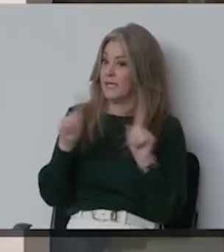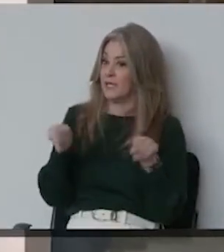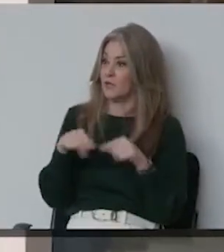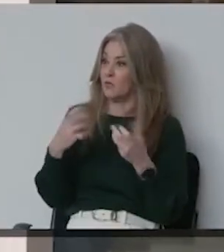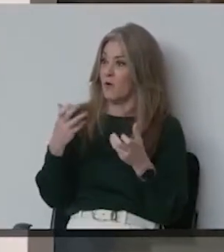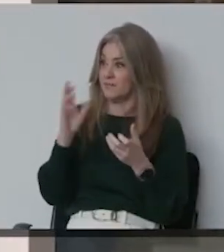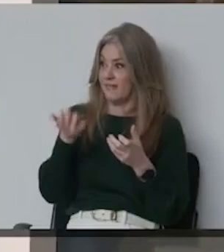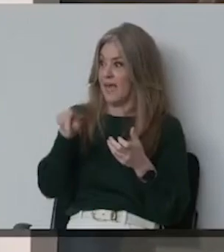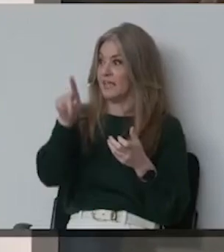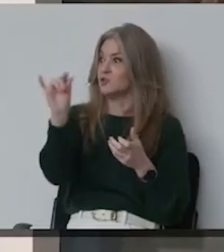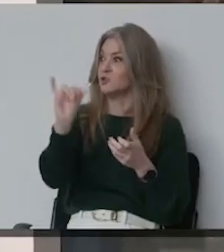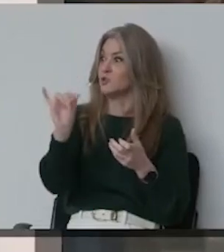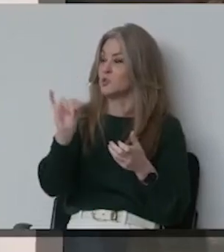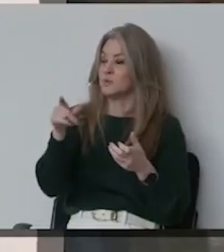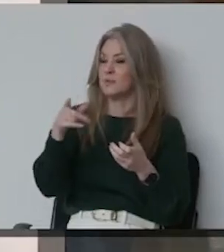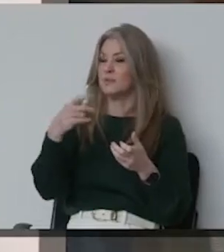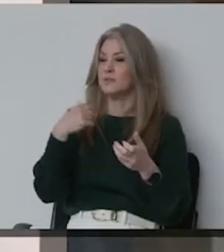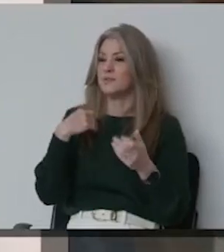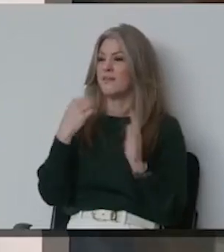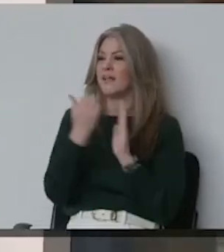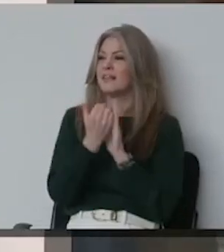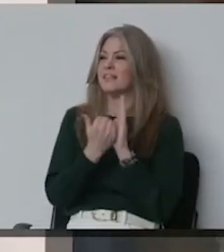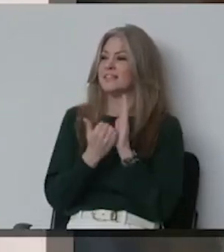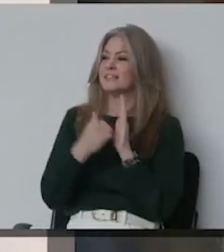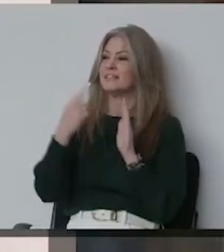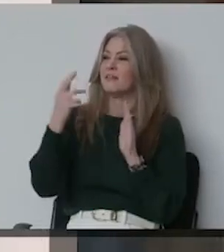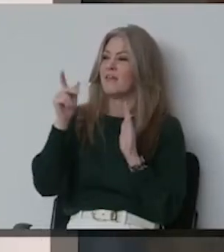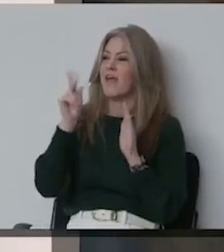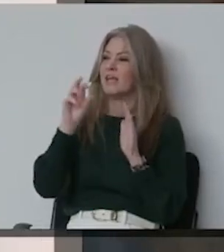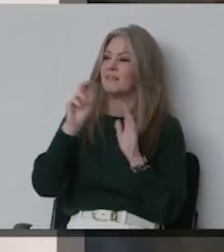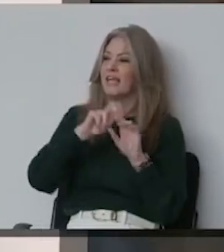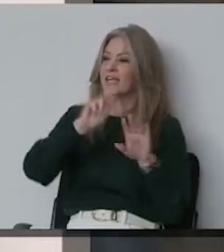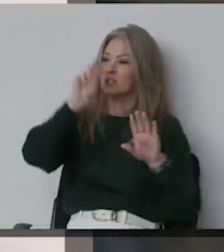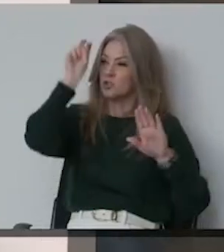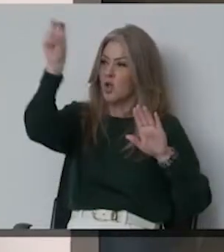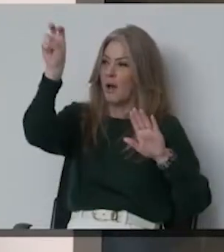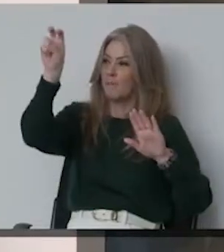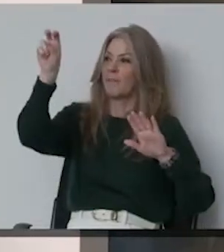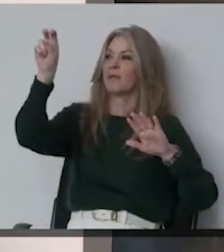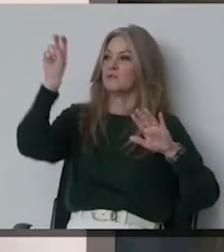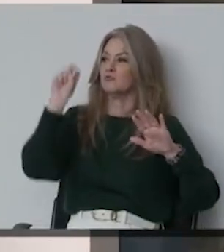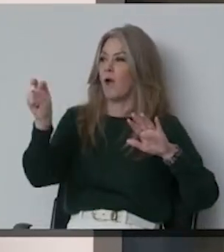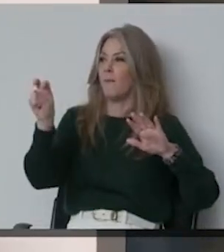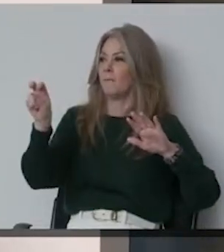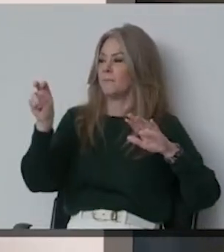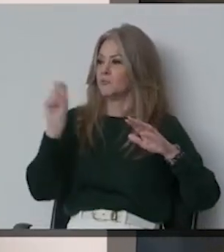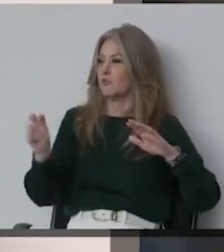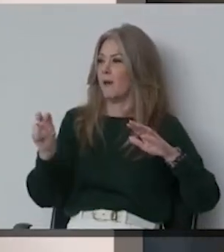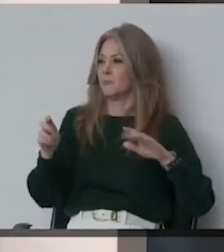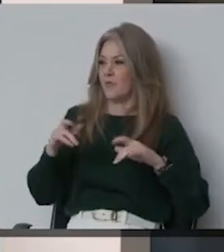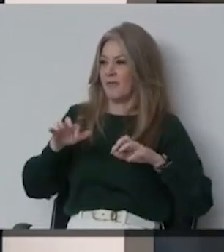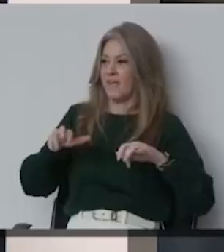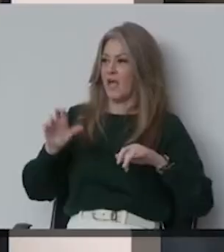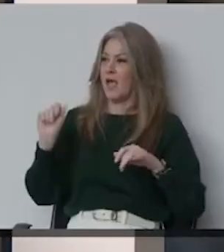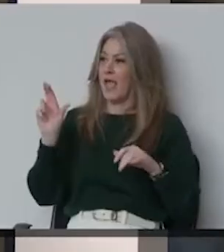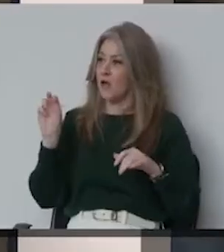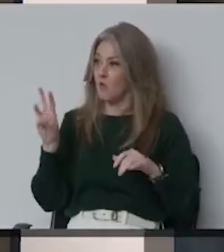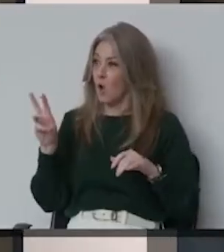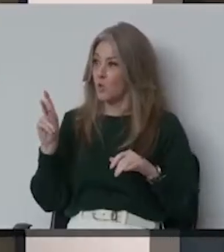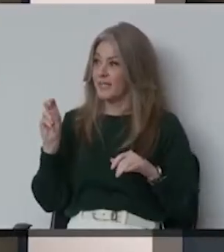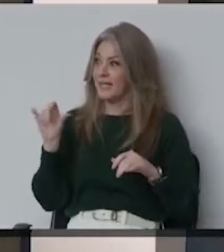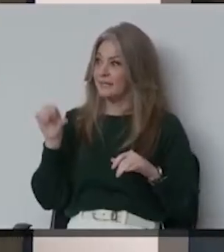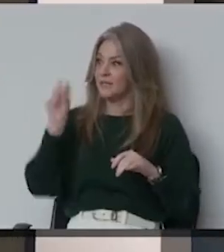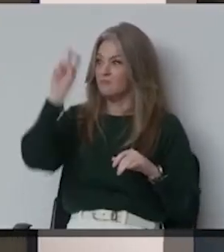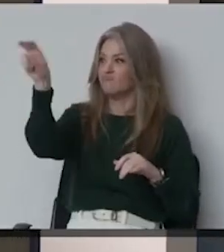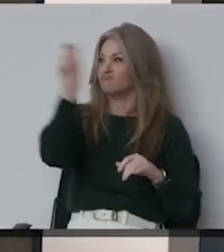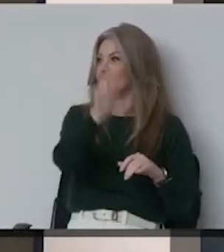the gist. So they pull up a list of headings, they can jump to that heading, and then they can navigate from there. So they can use those arrow keys to navigate from there. And then when